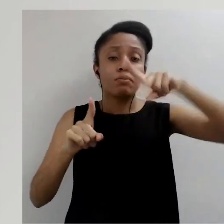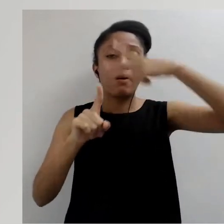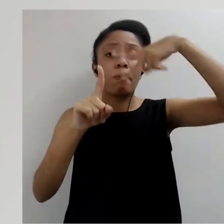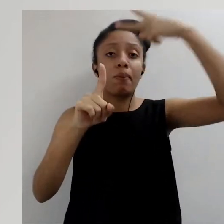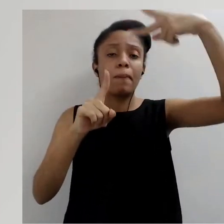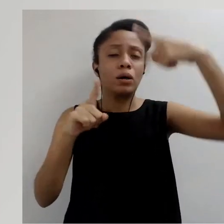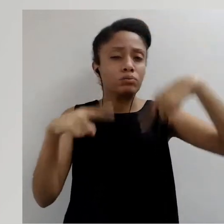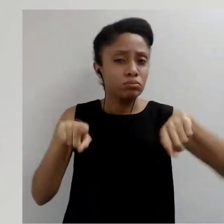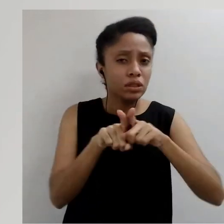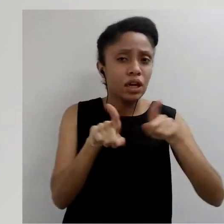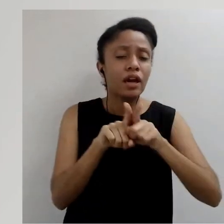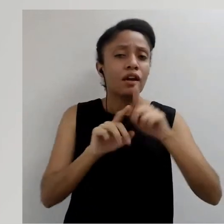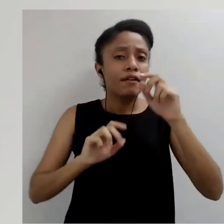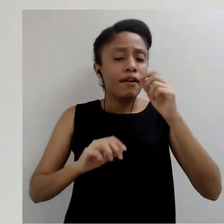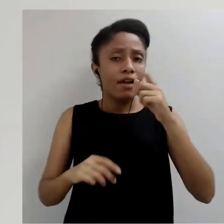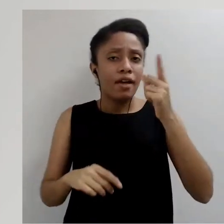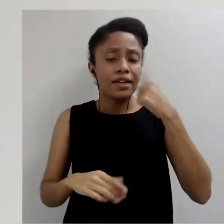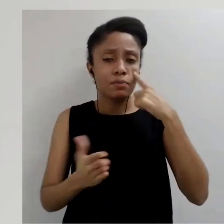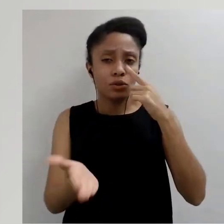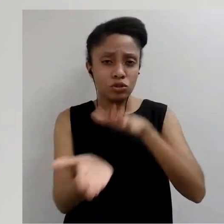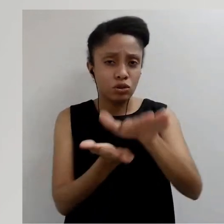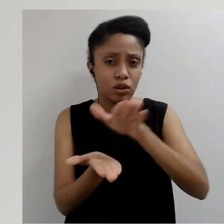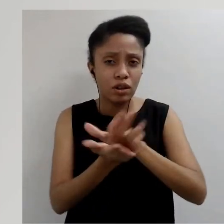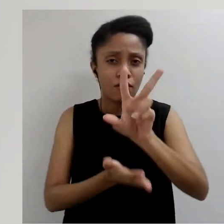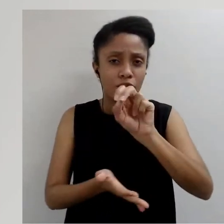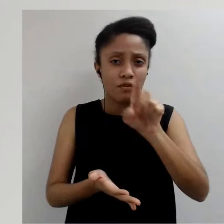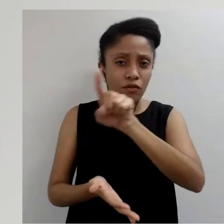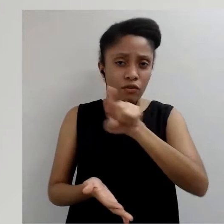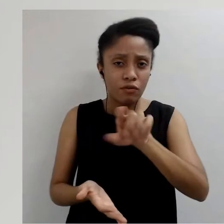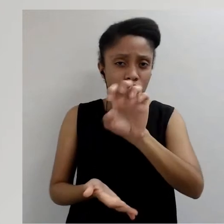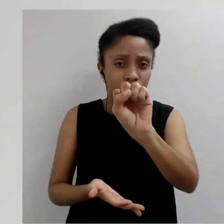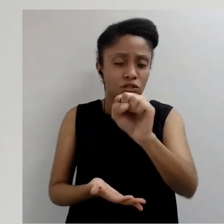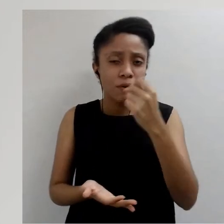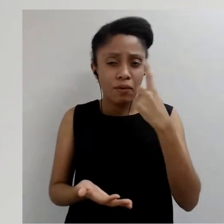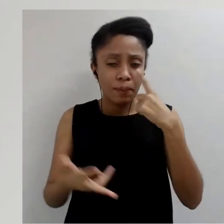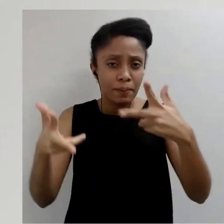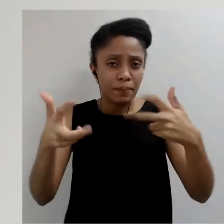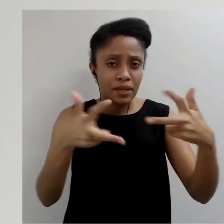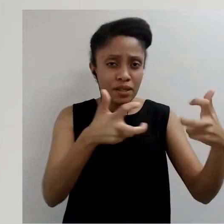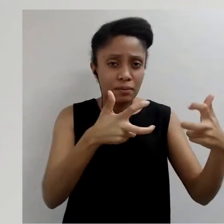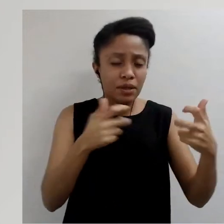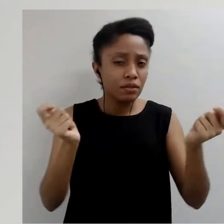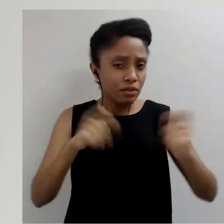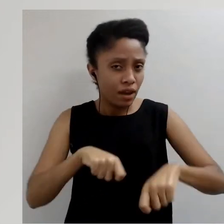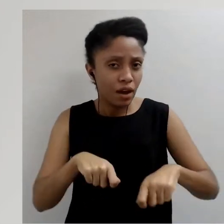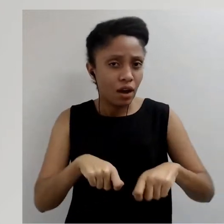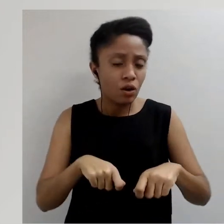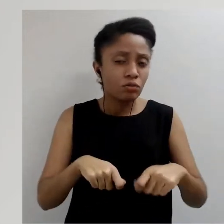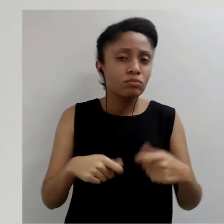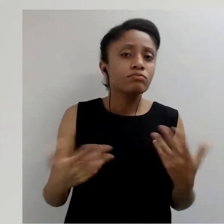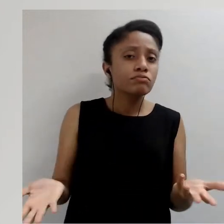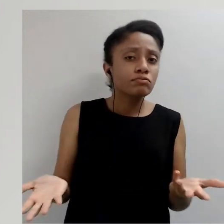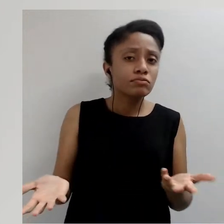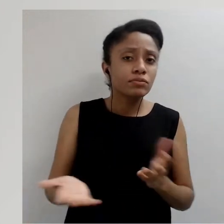of increase during this pandemic? Do you use systems to collect data?